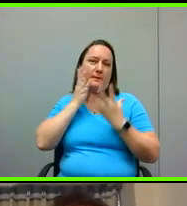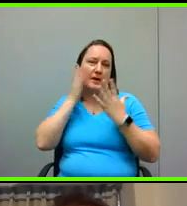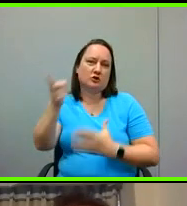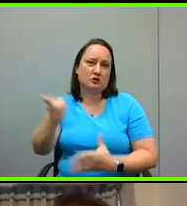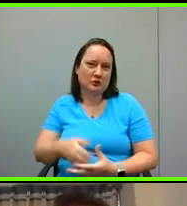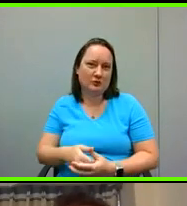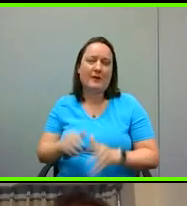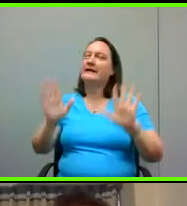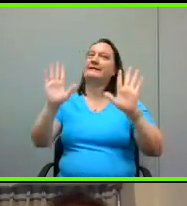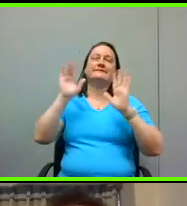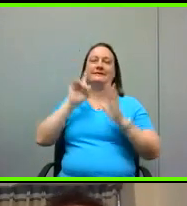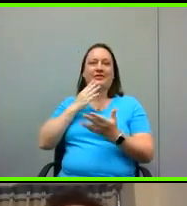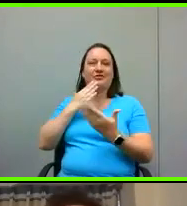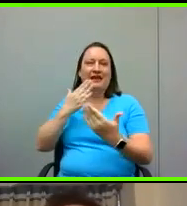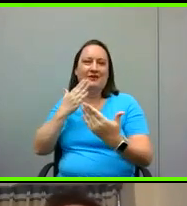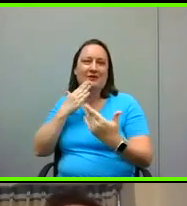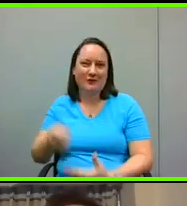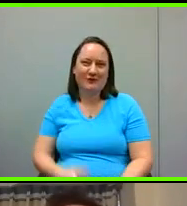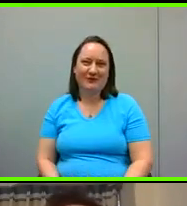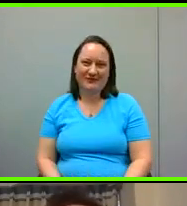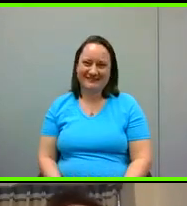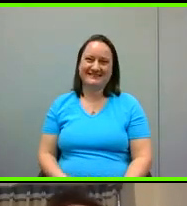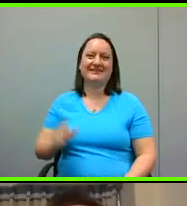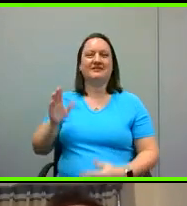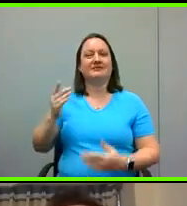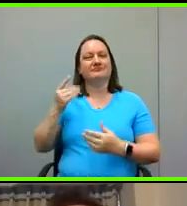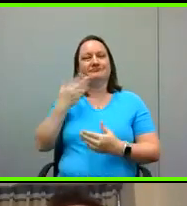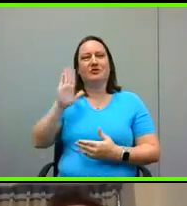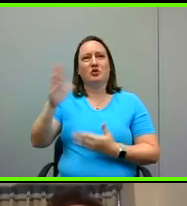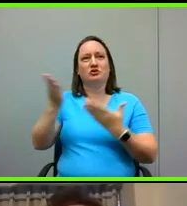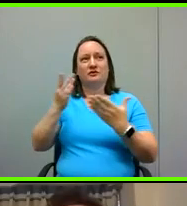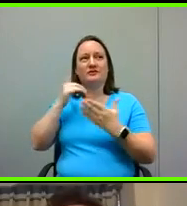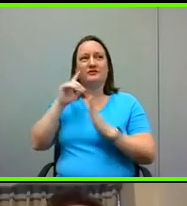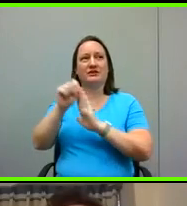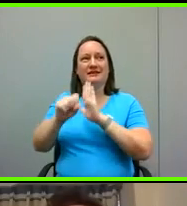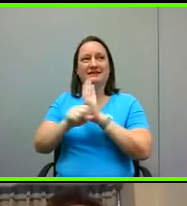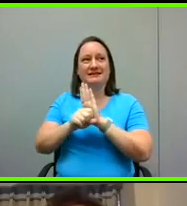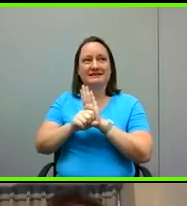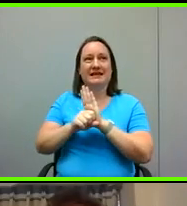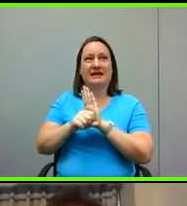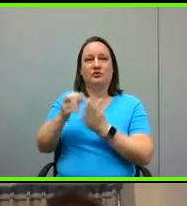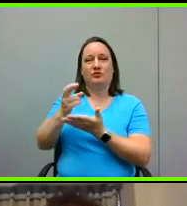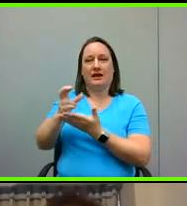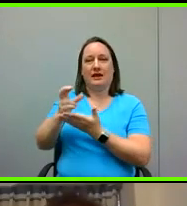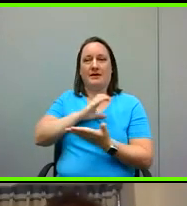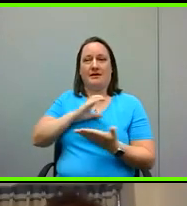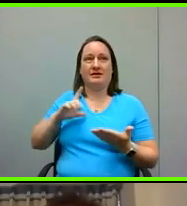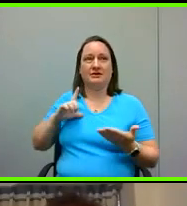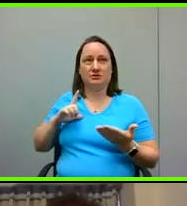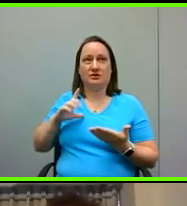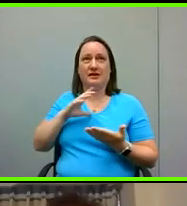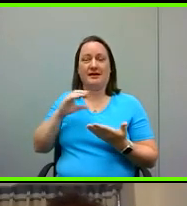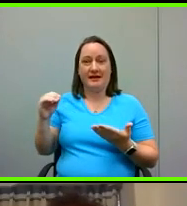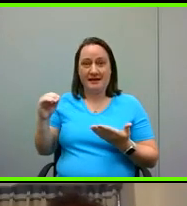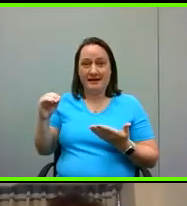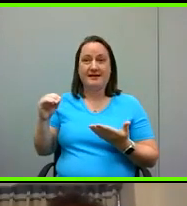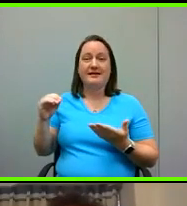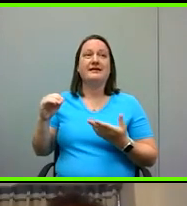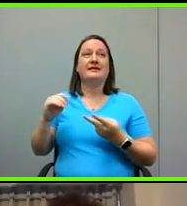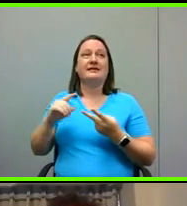I mean to thank you for your service to the State Rehabilitation Council, and as such